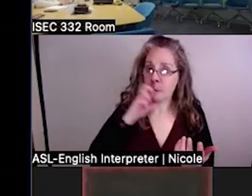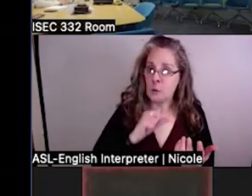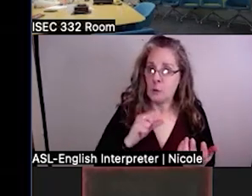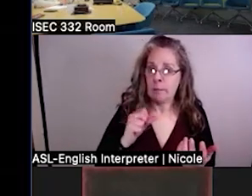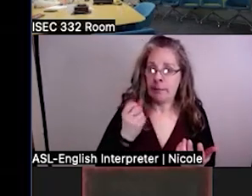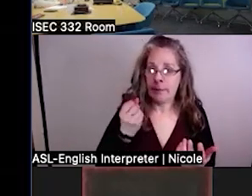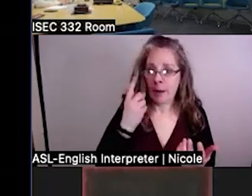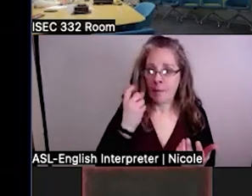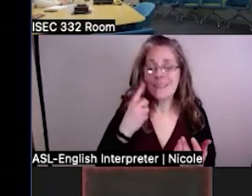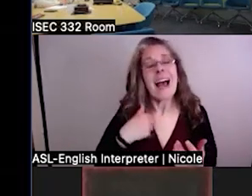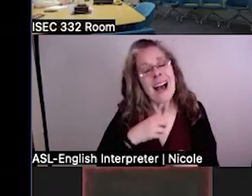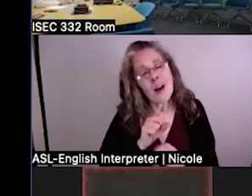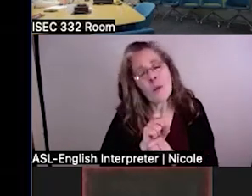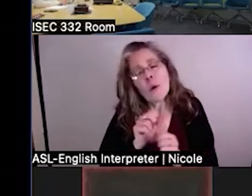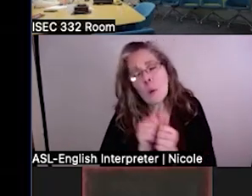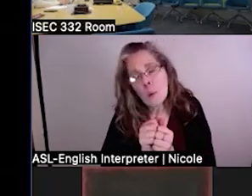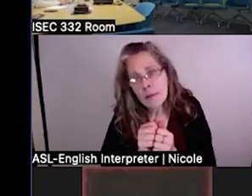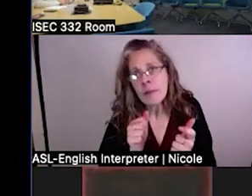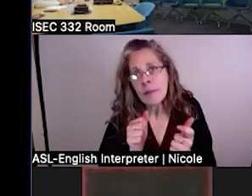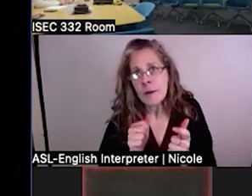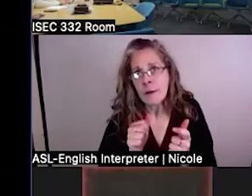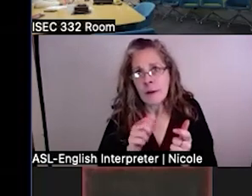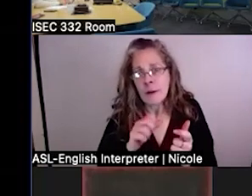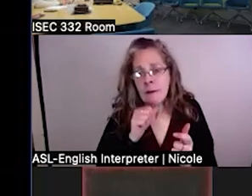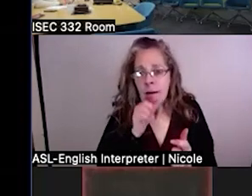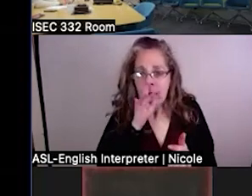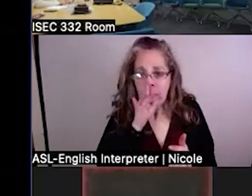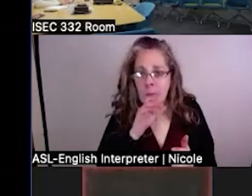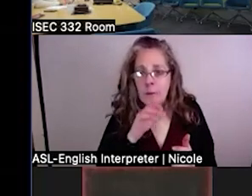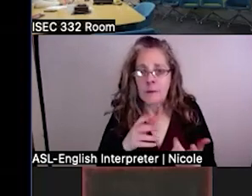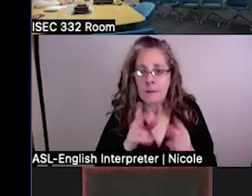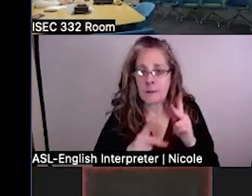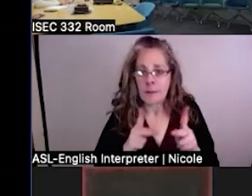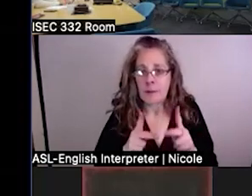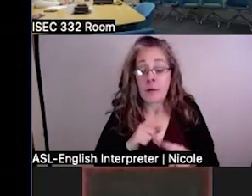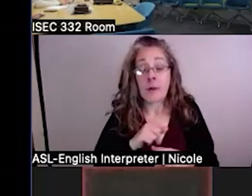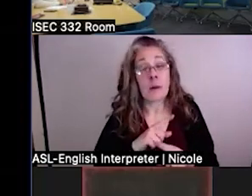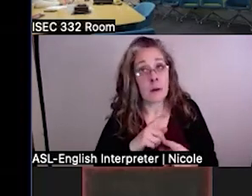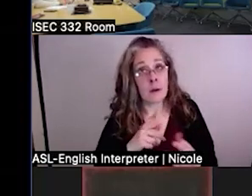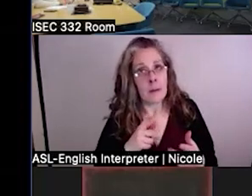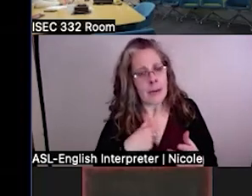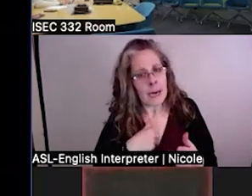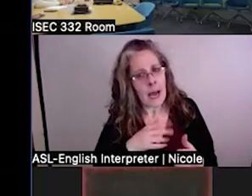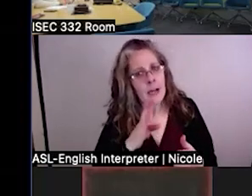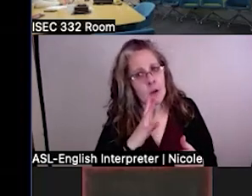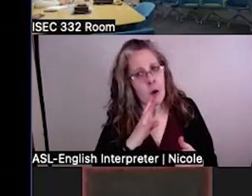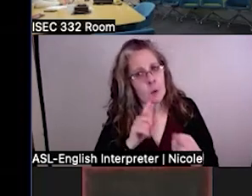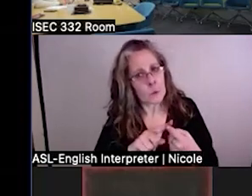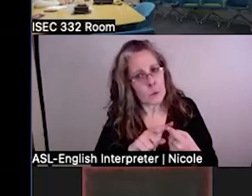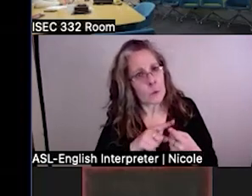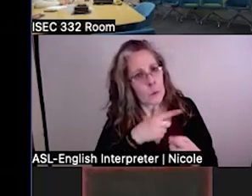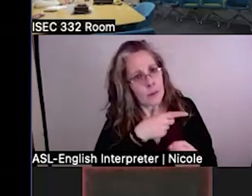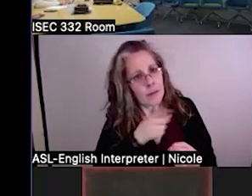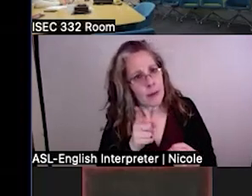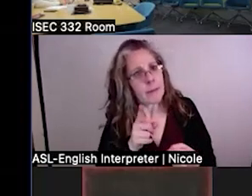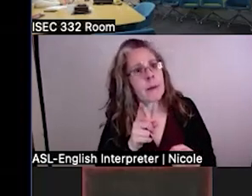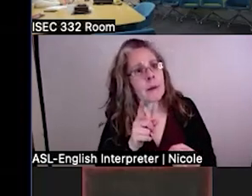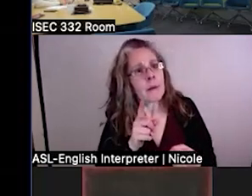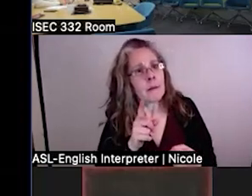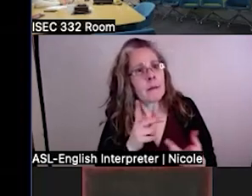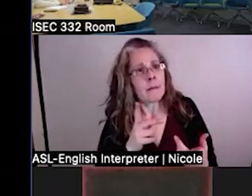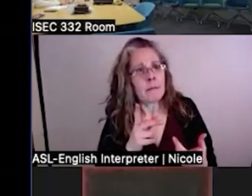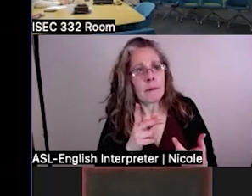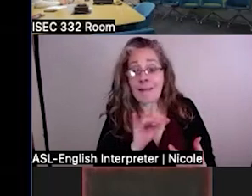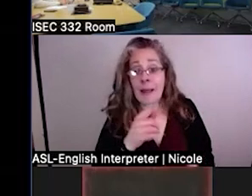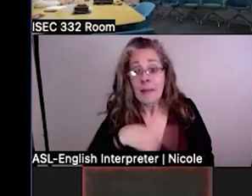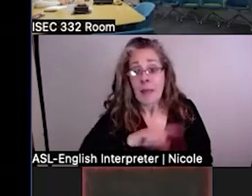autistic people. And when I talk to the individuals, I always talk to people like they understand me because I have and I